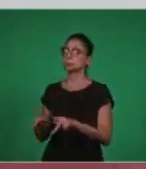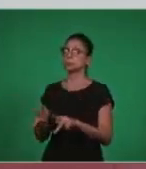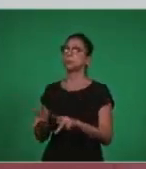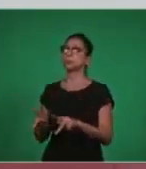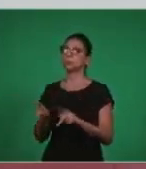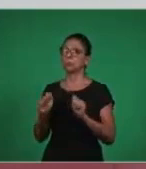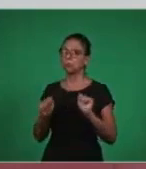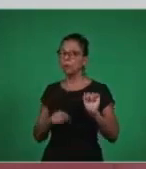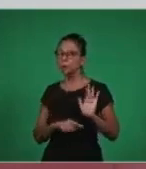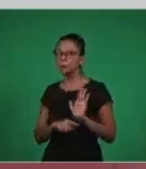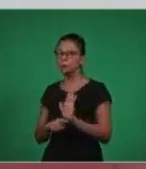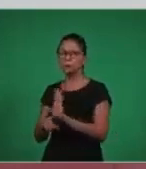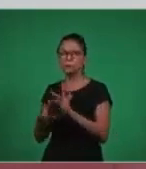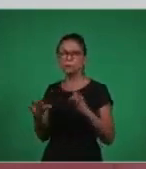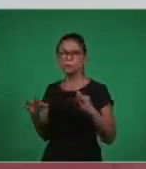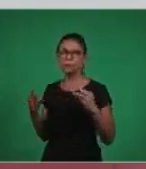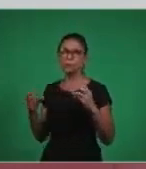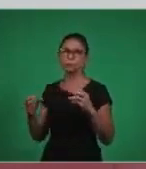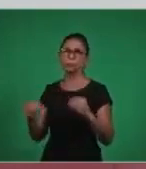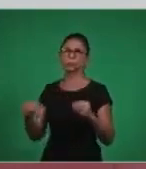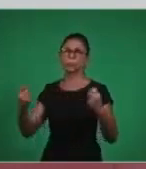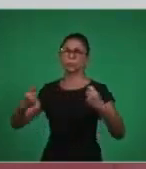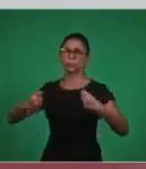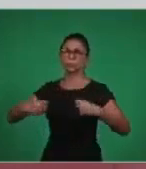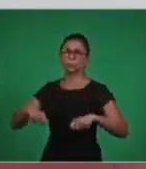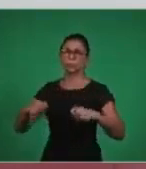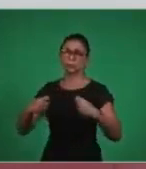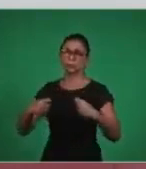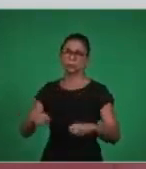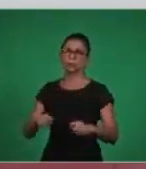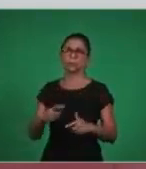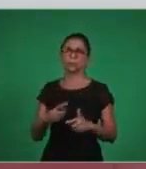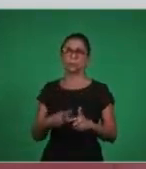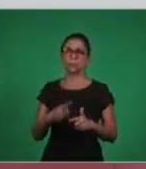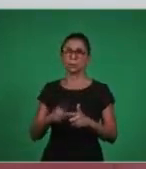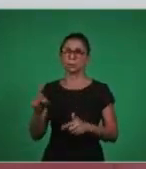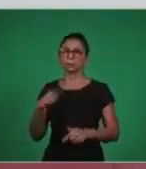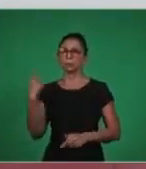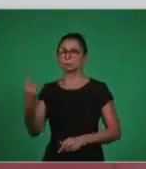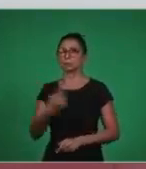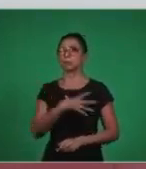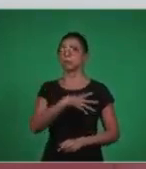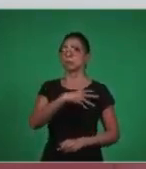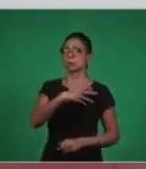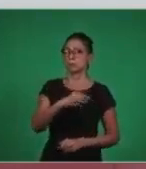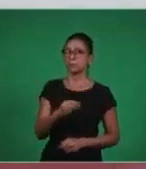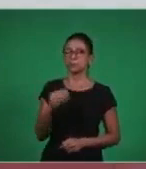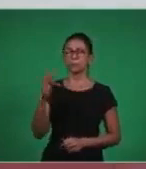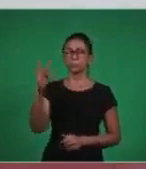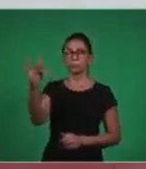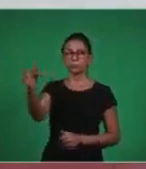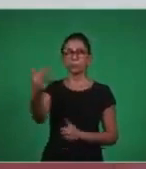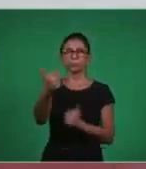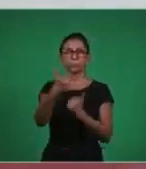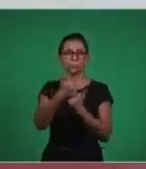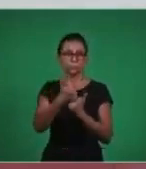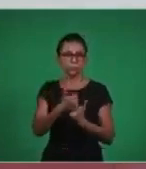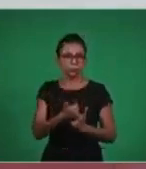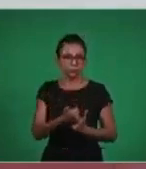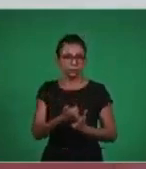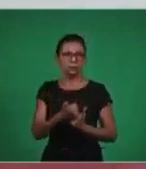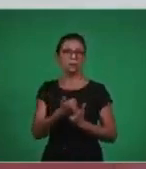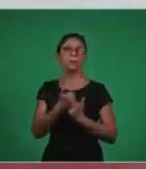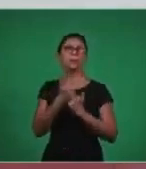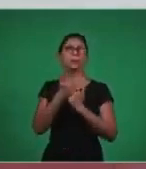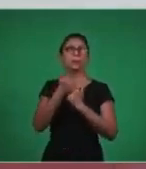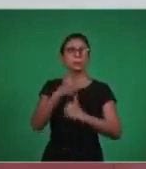people, we're going to do everything that we can so that our children, the ones who are going to replace us, the ones who are